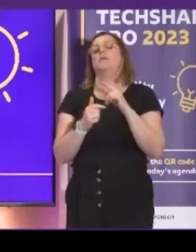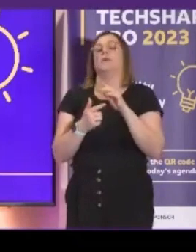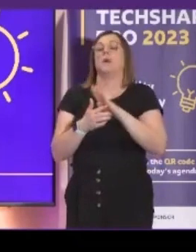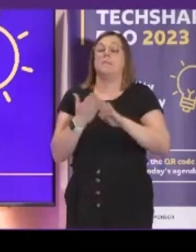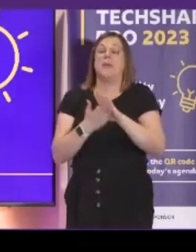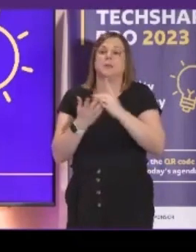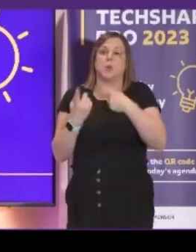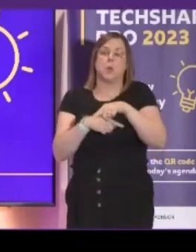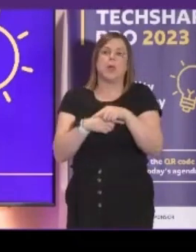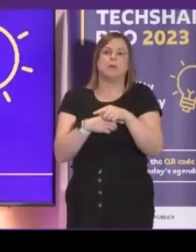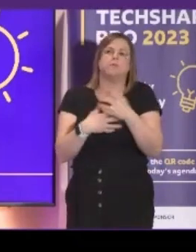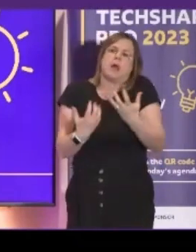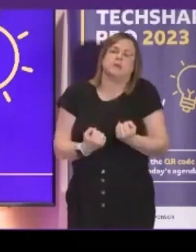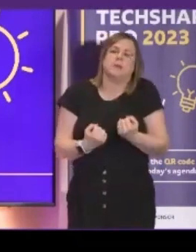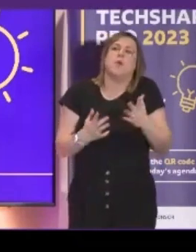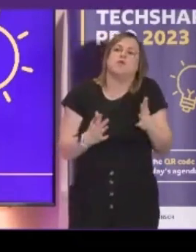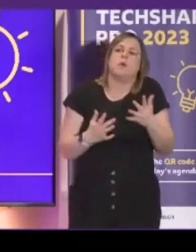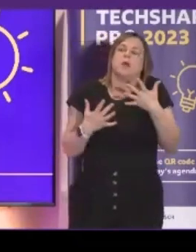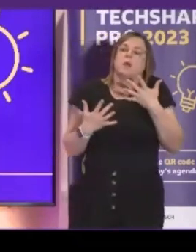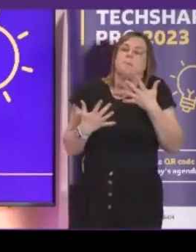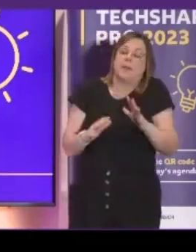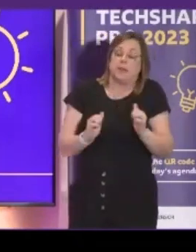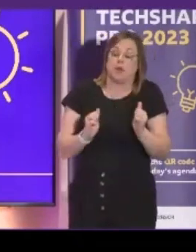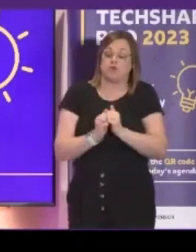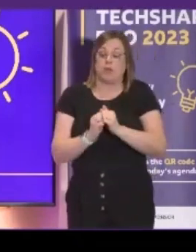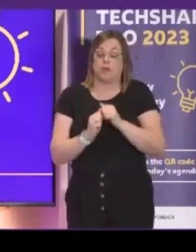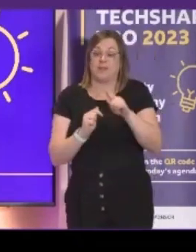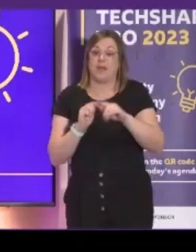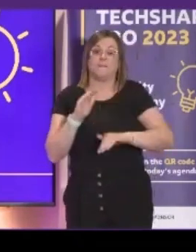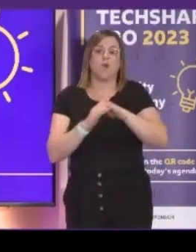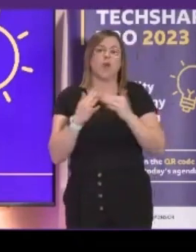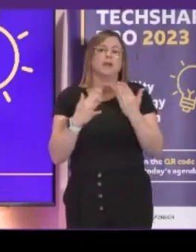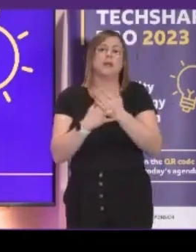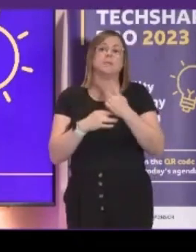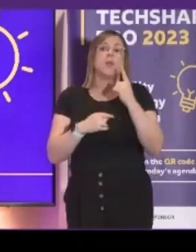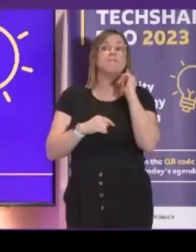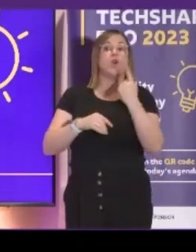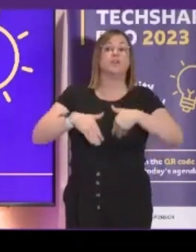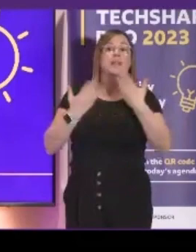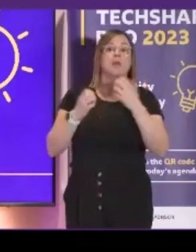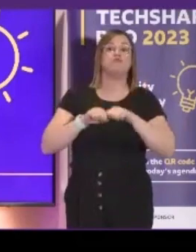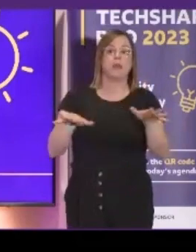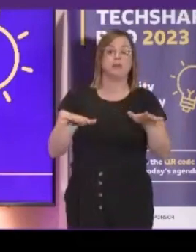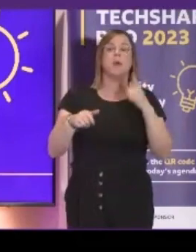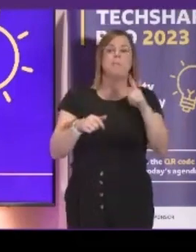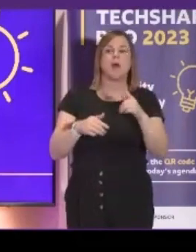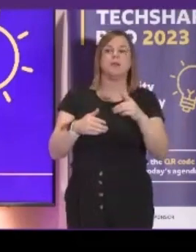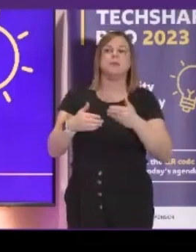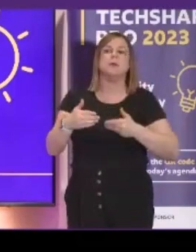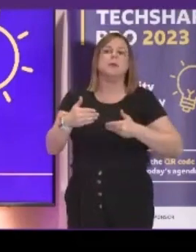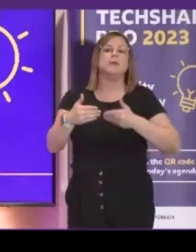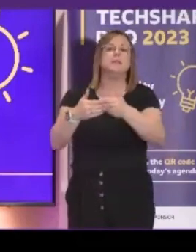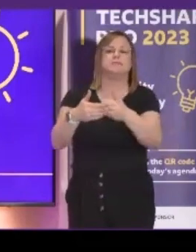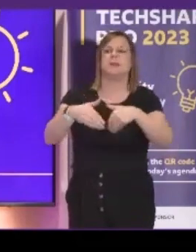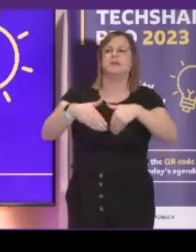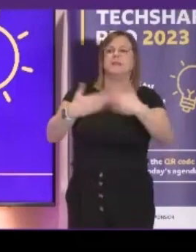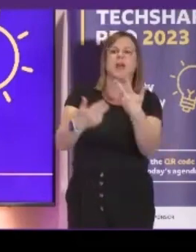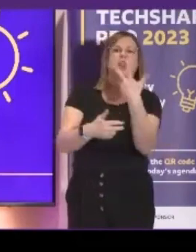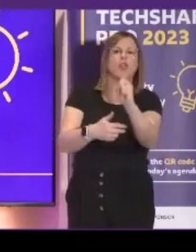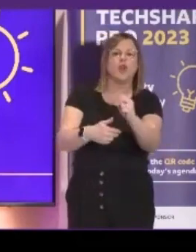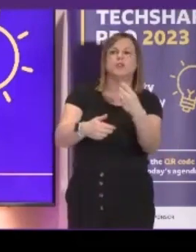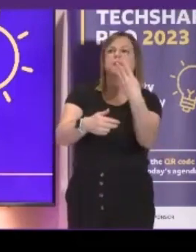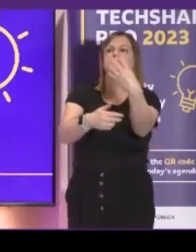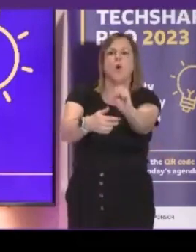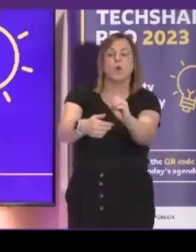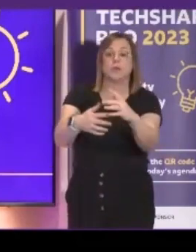to acknowledge that it might be that we've agreed we won't be fully accessible on day one, but we need to be by day 30 or day 40 or whatever, and how do we make sure